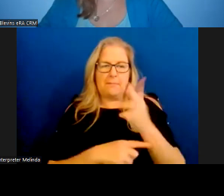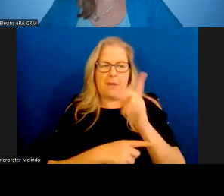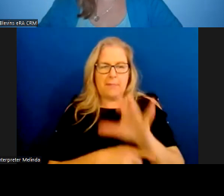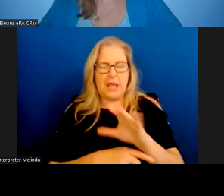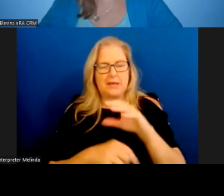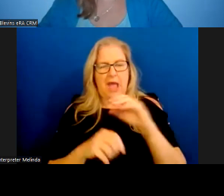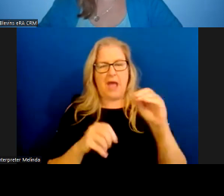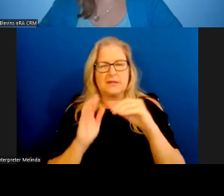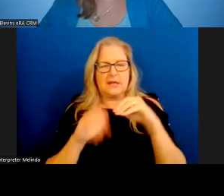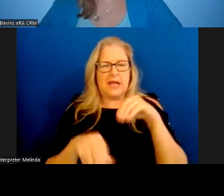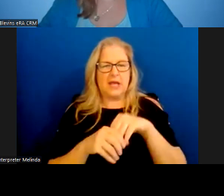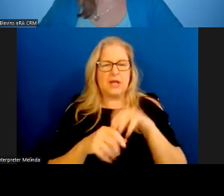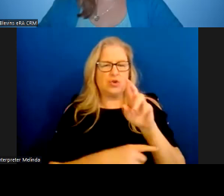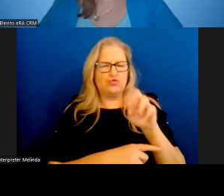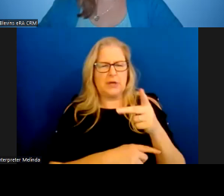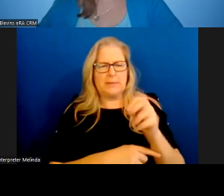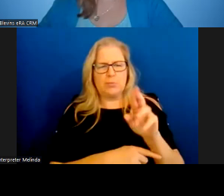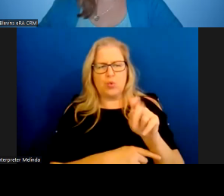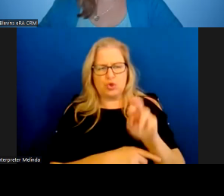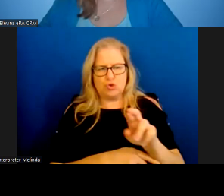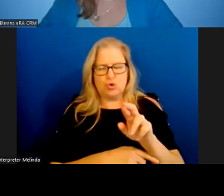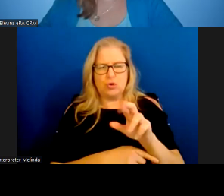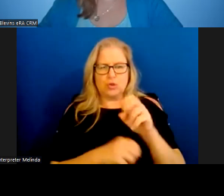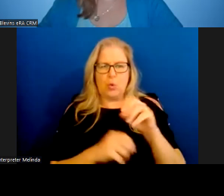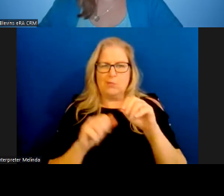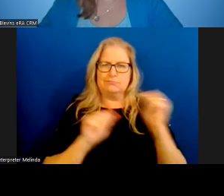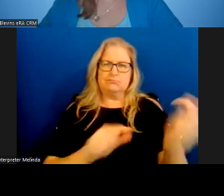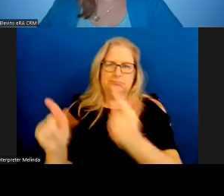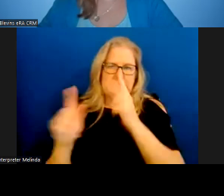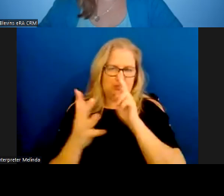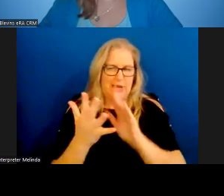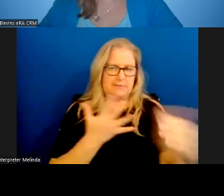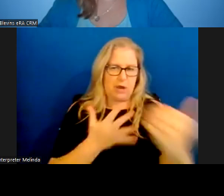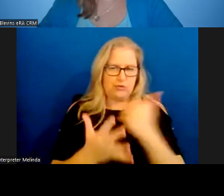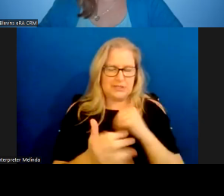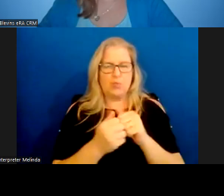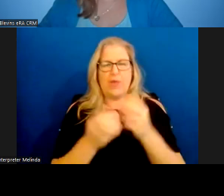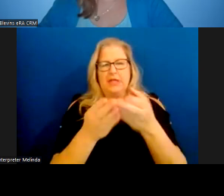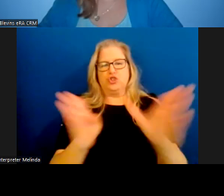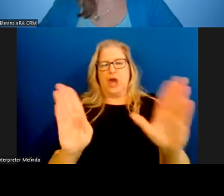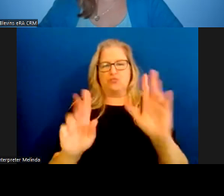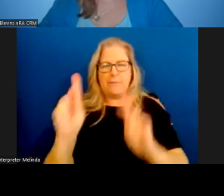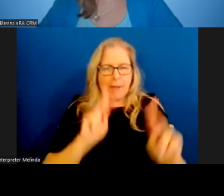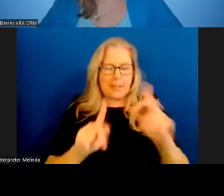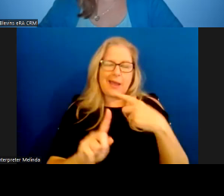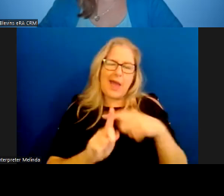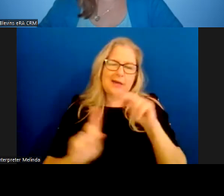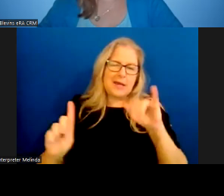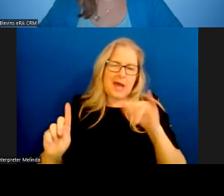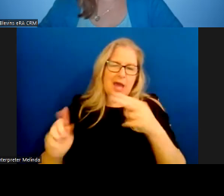Reporter to increase transparency with the general public and regarding NIH